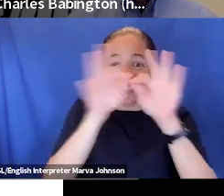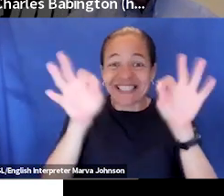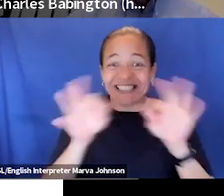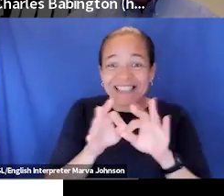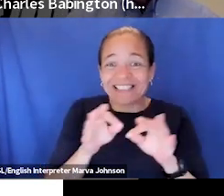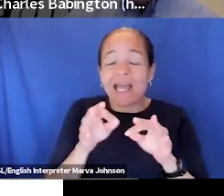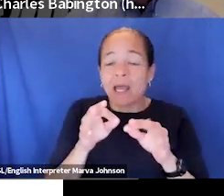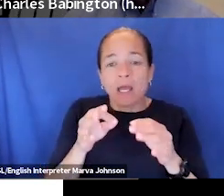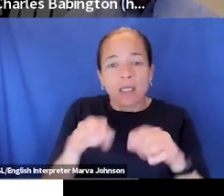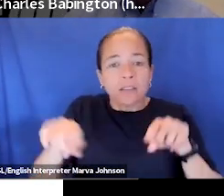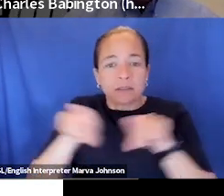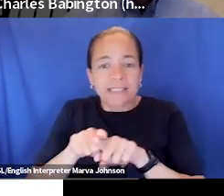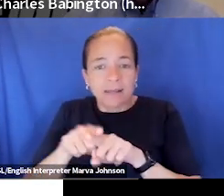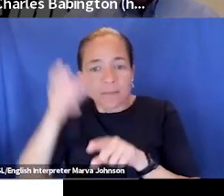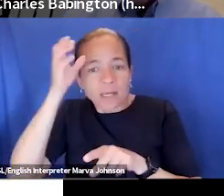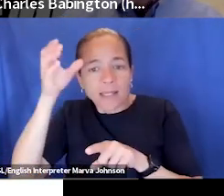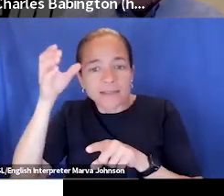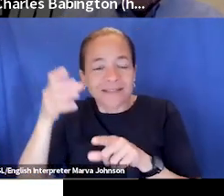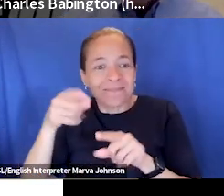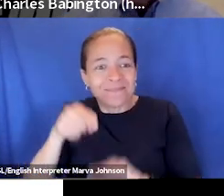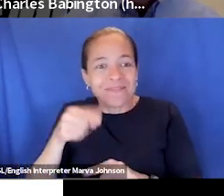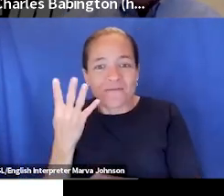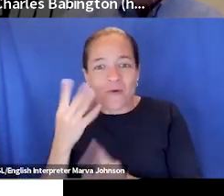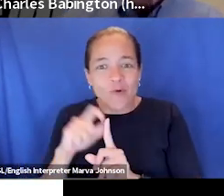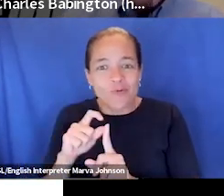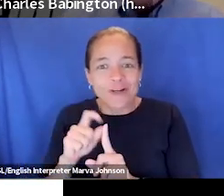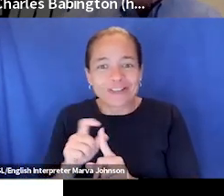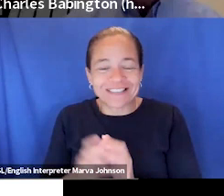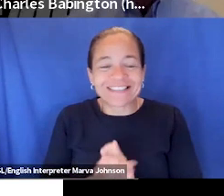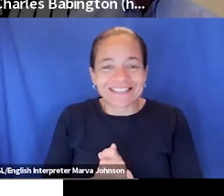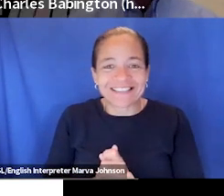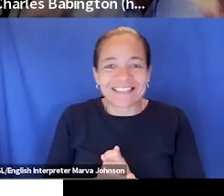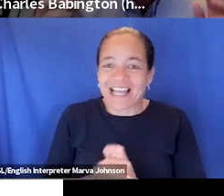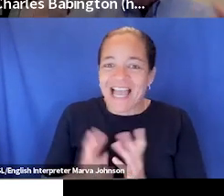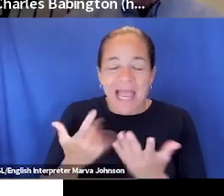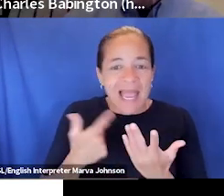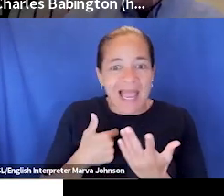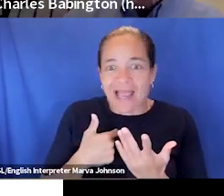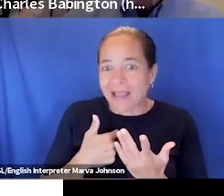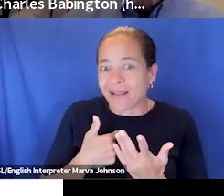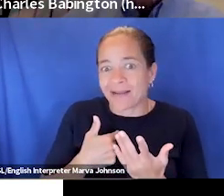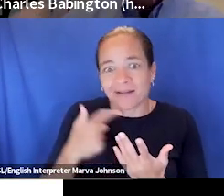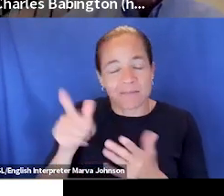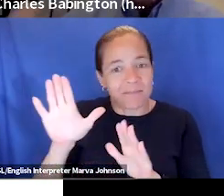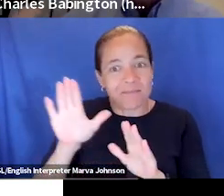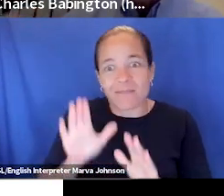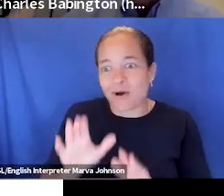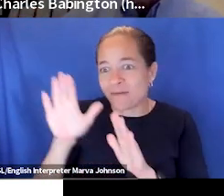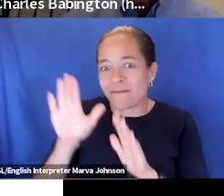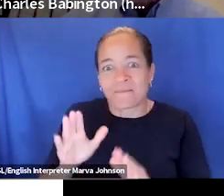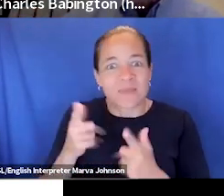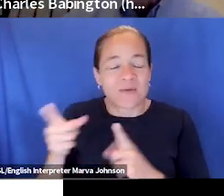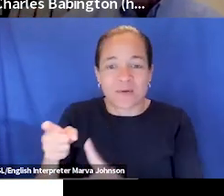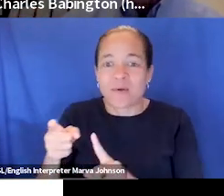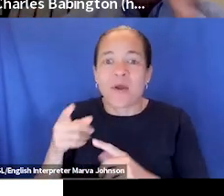she changed it to. A marvel of economy. I honor her to this day. The point being, when you start looking for